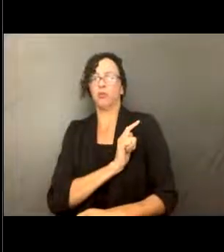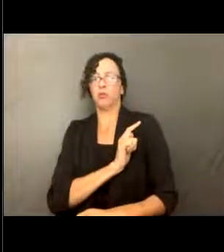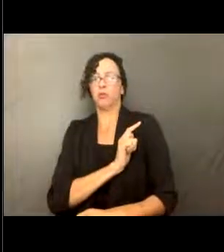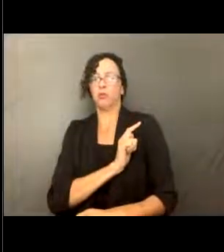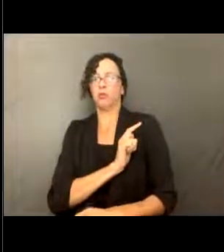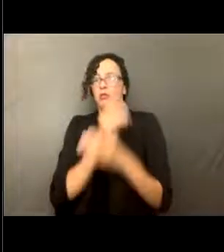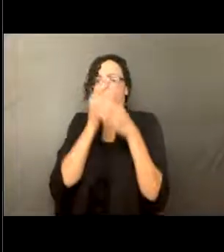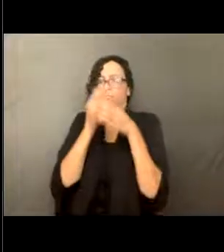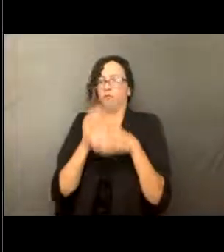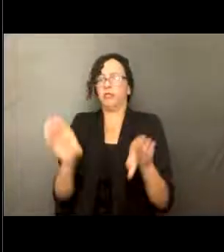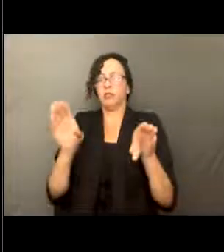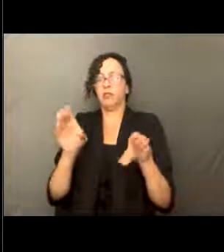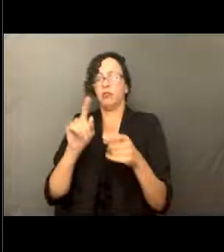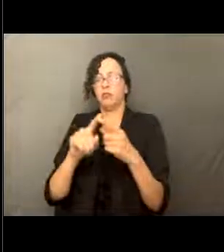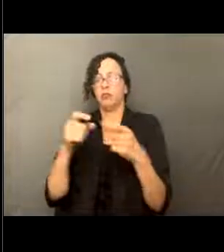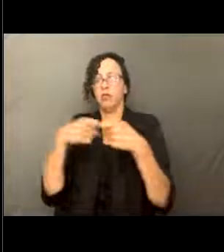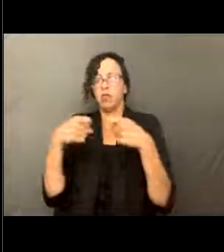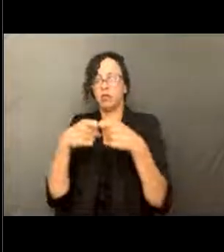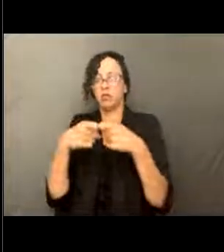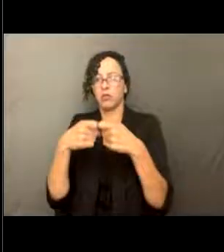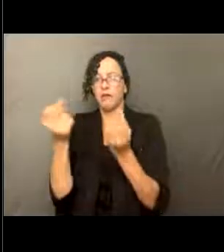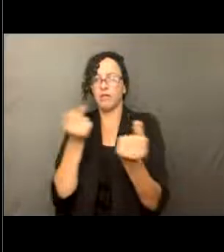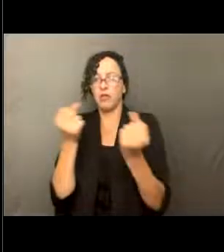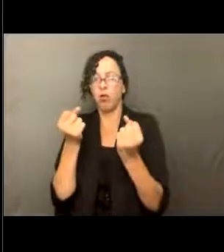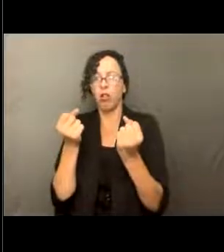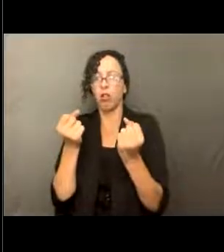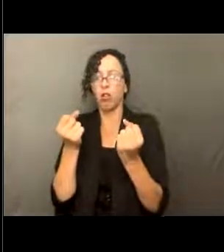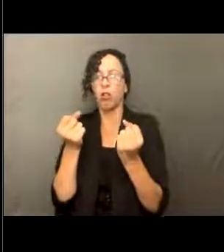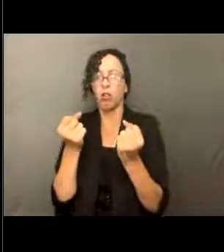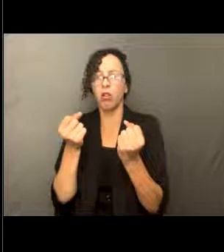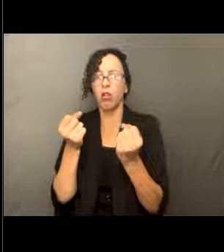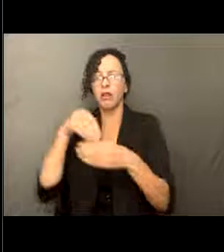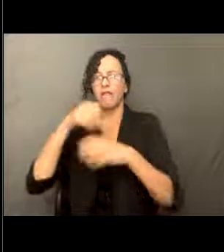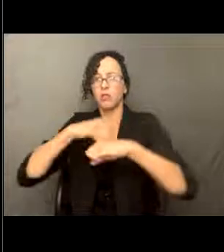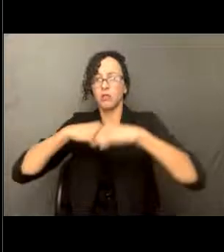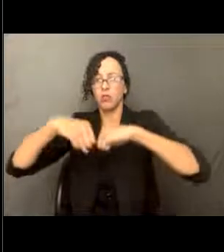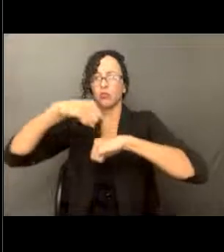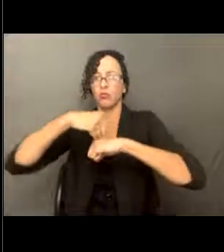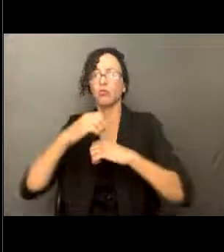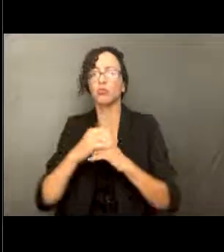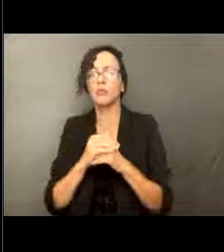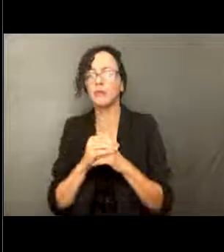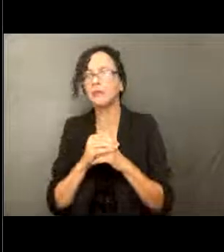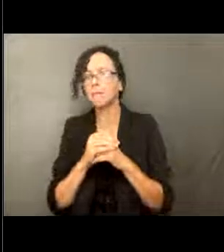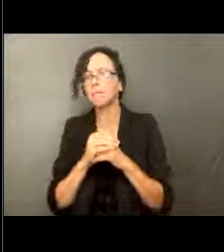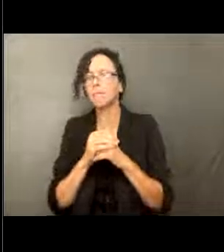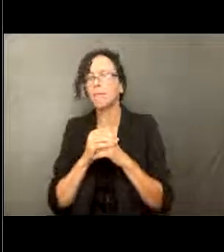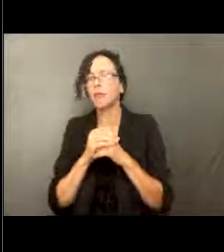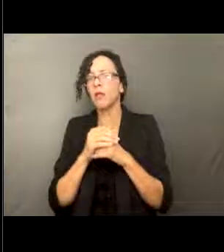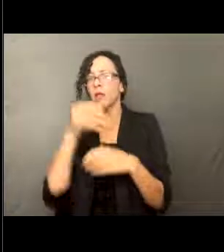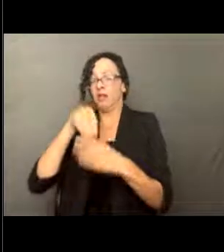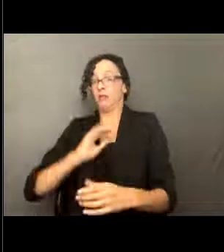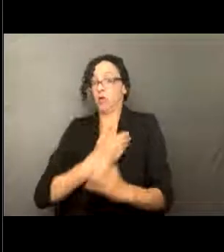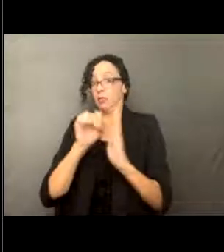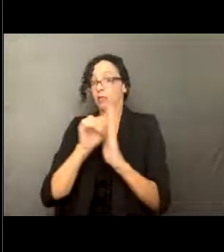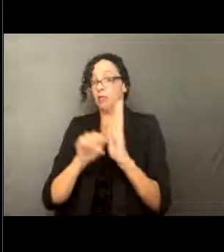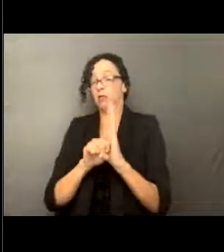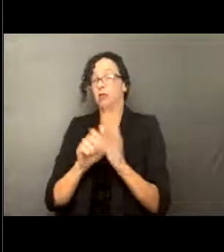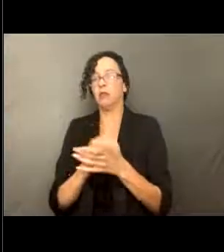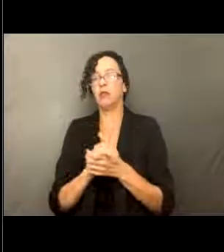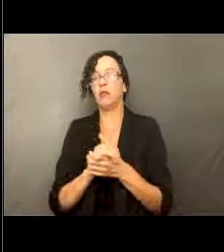electric vehicle infrastructure, or I should say zero emission vehicle infrastructure in our state.